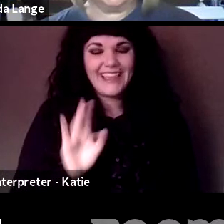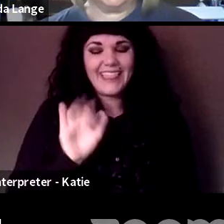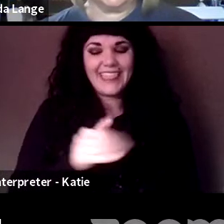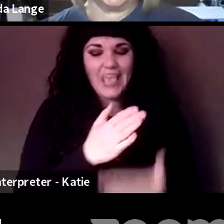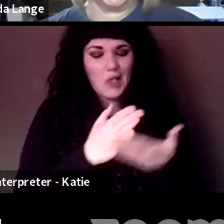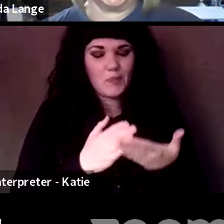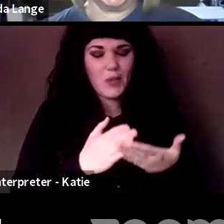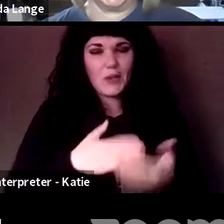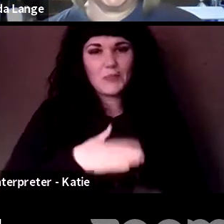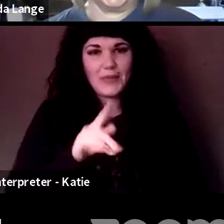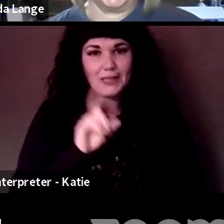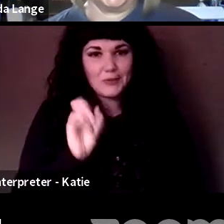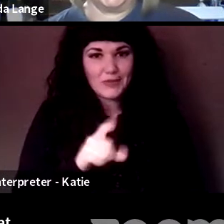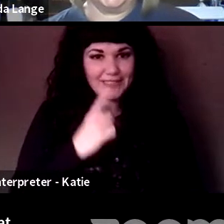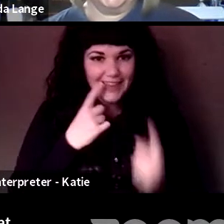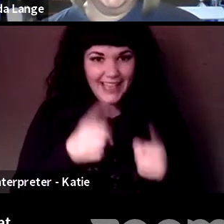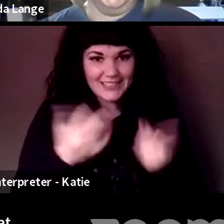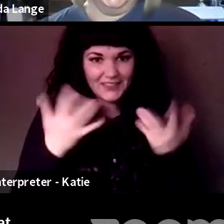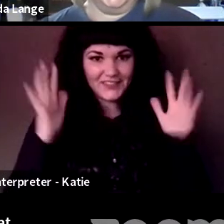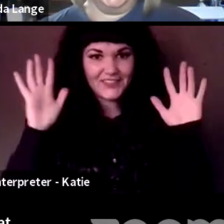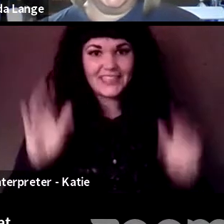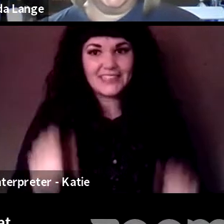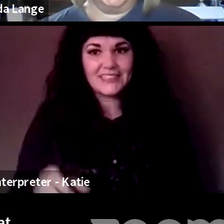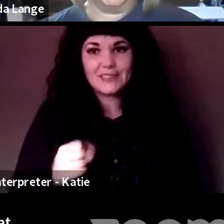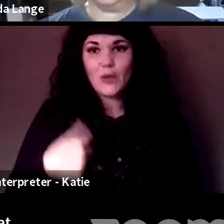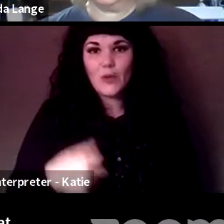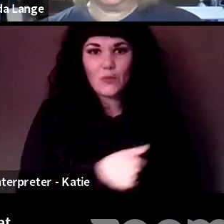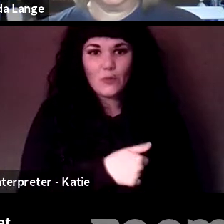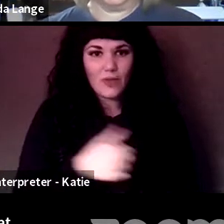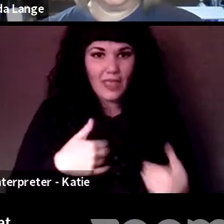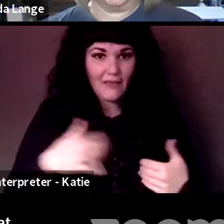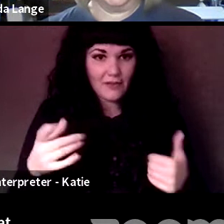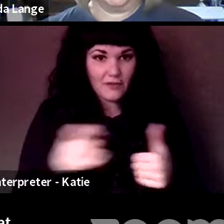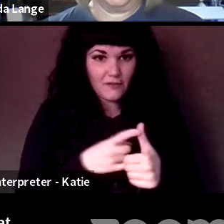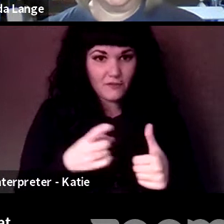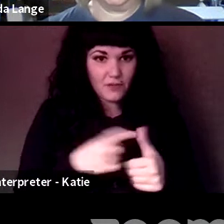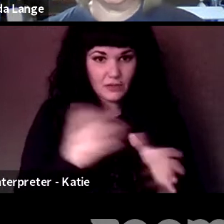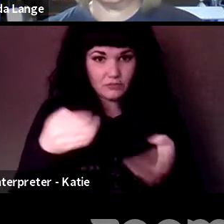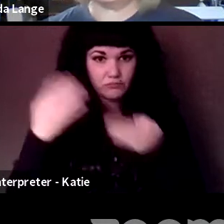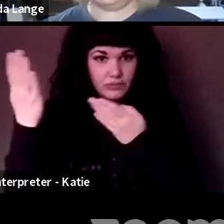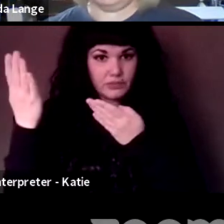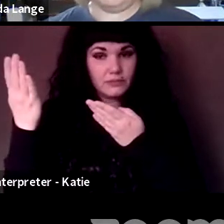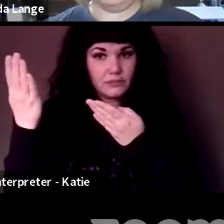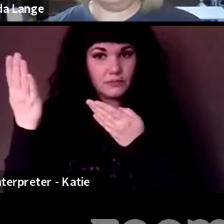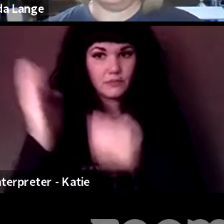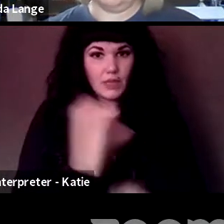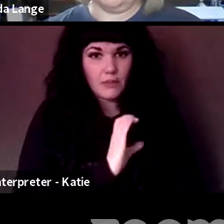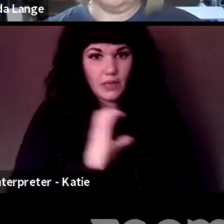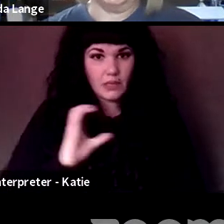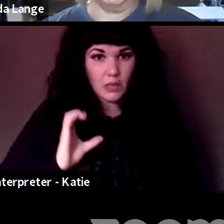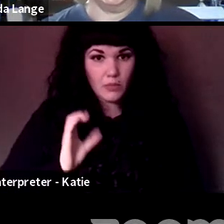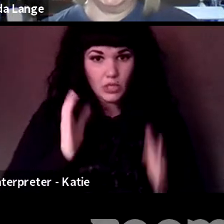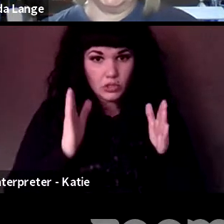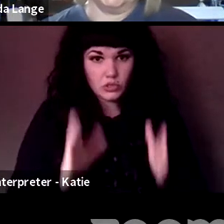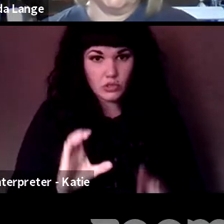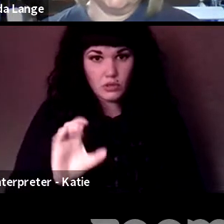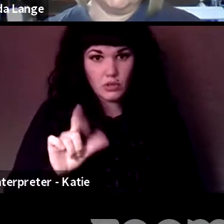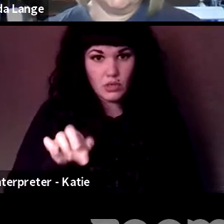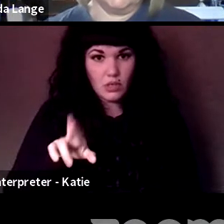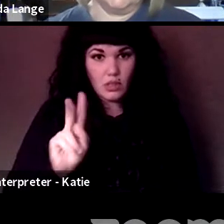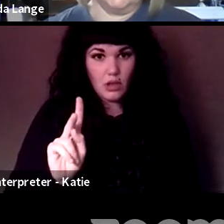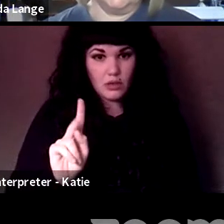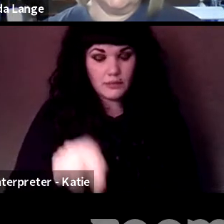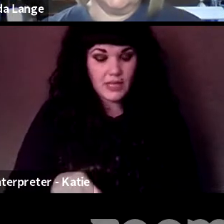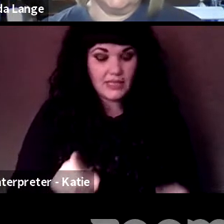question, what I was going to say. So we have a first made by a motion made by Commissioner Clark, a second made by Commissioner